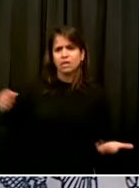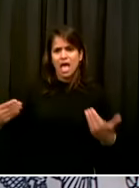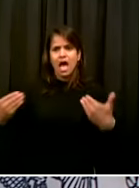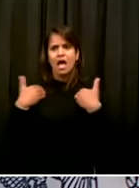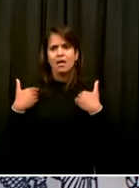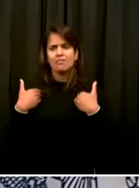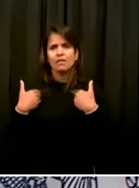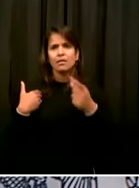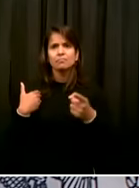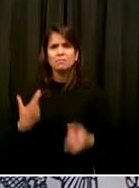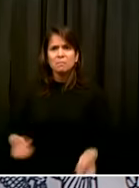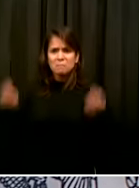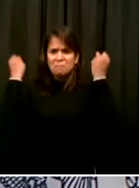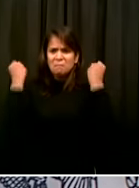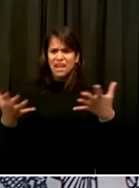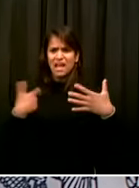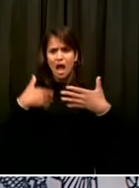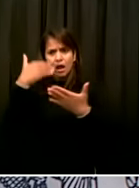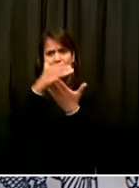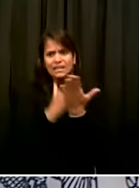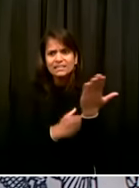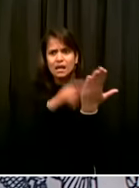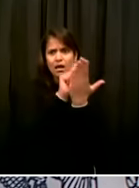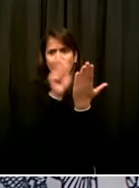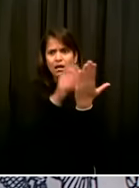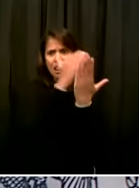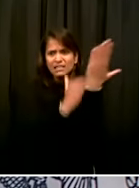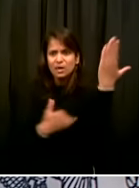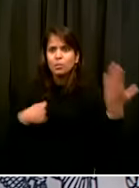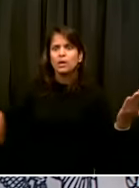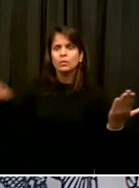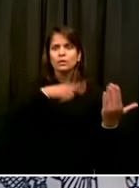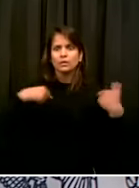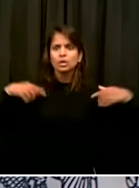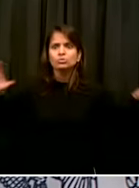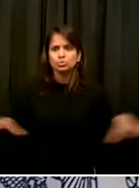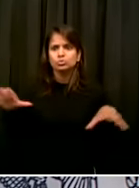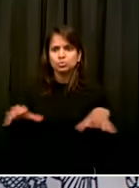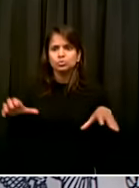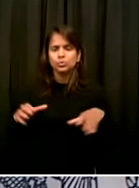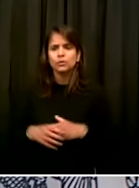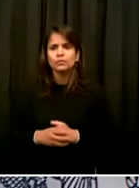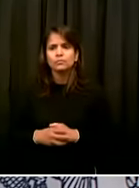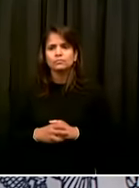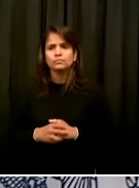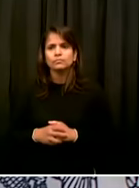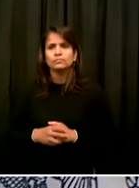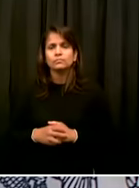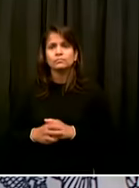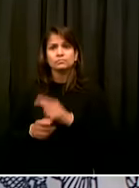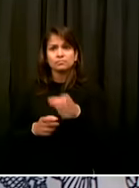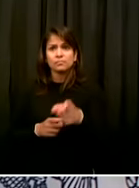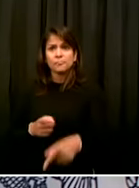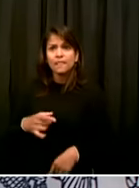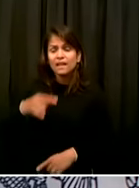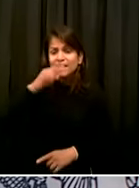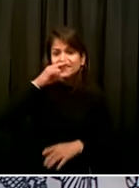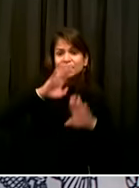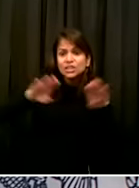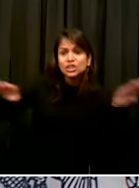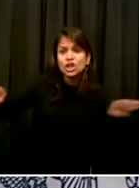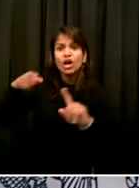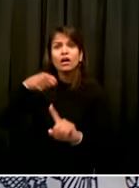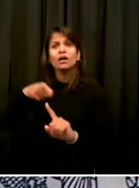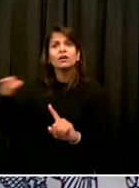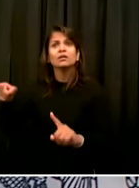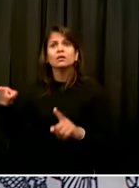want kids to come to school already wearing a face covering. We want kids wearing a face covering wherever they go, in school, out of school. But